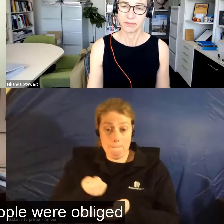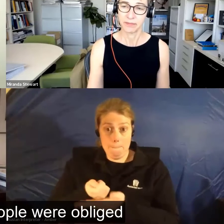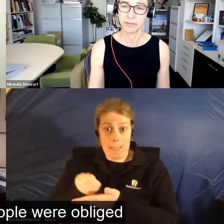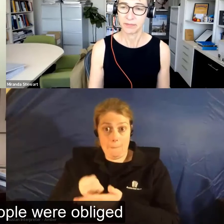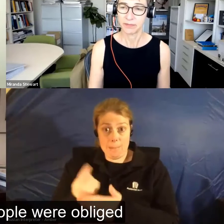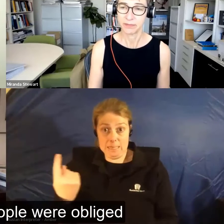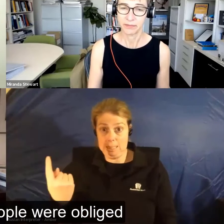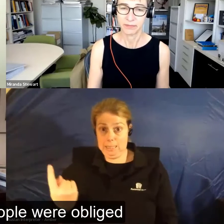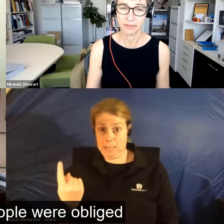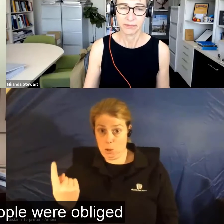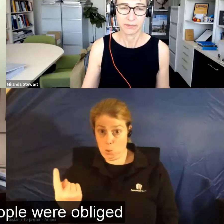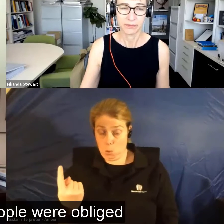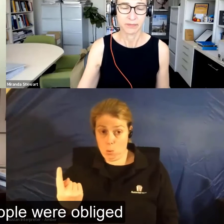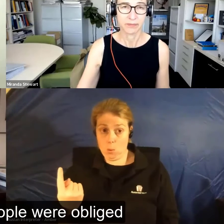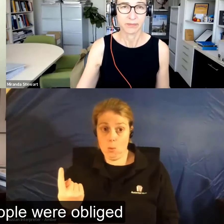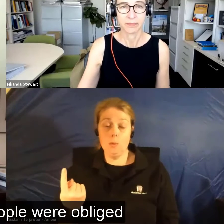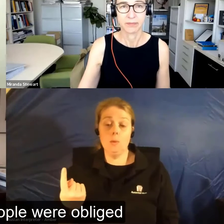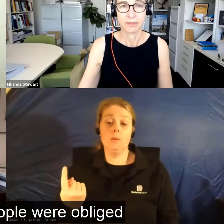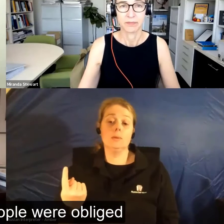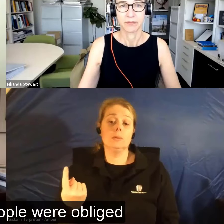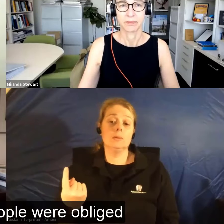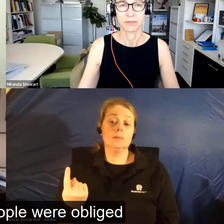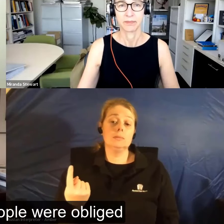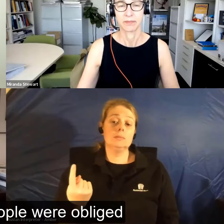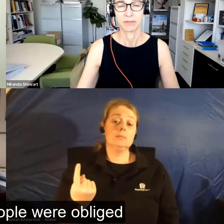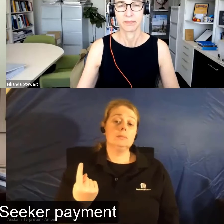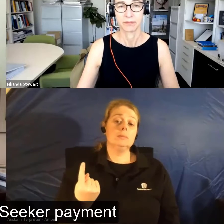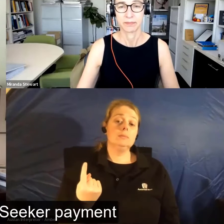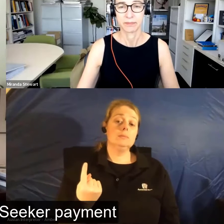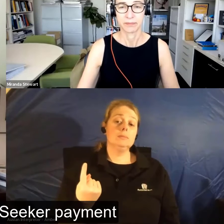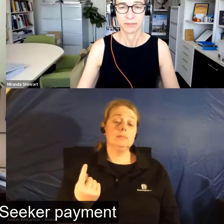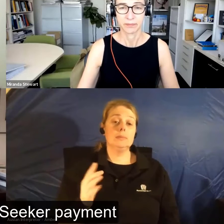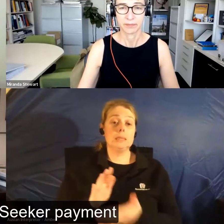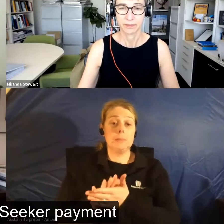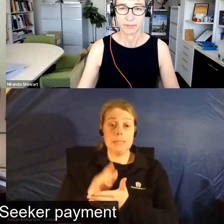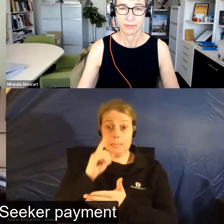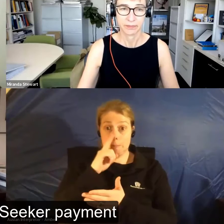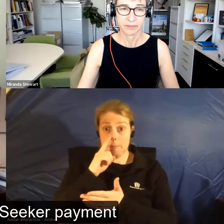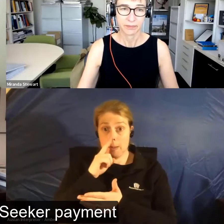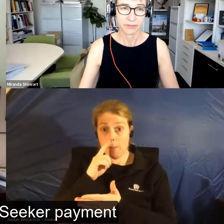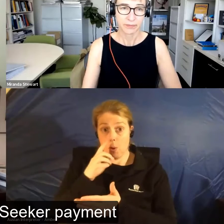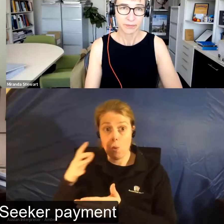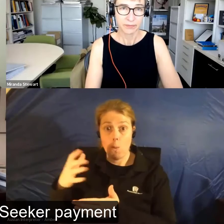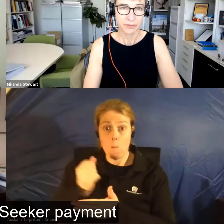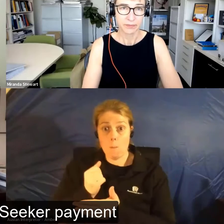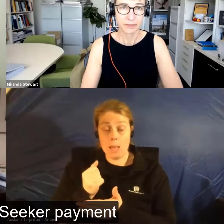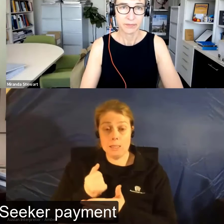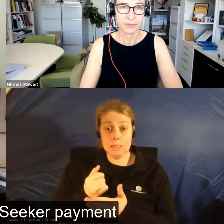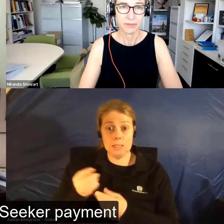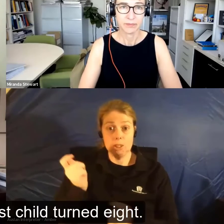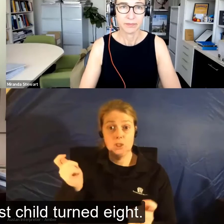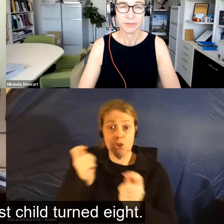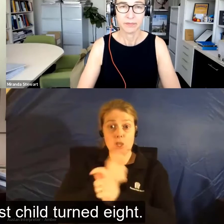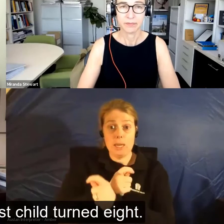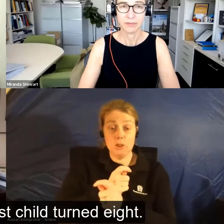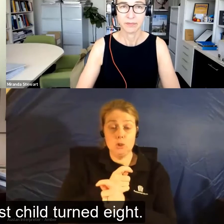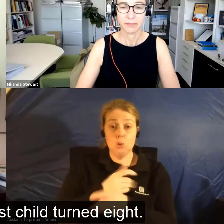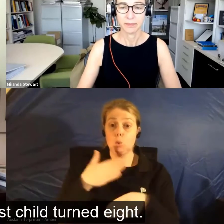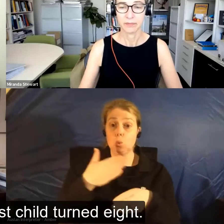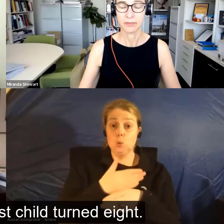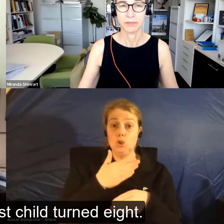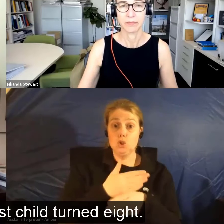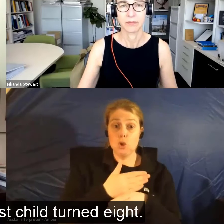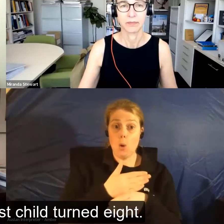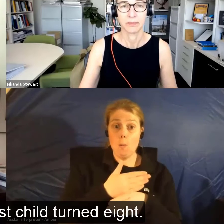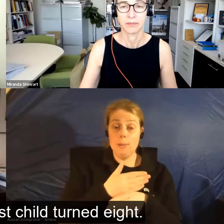that then people were obliged to go on to job seeker payment once their youngest